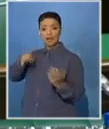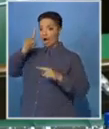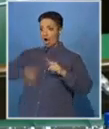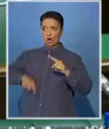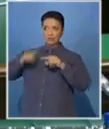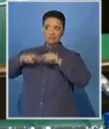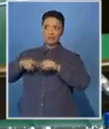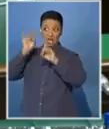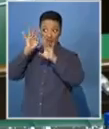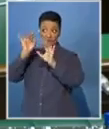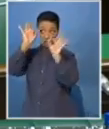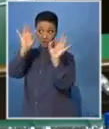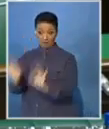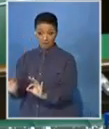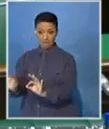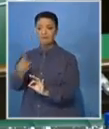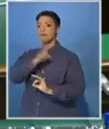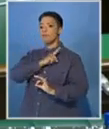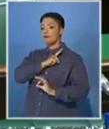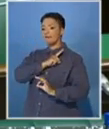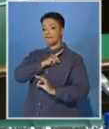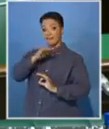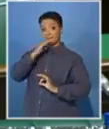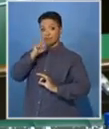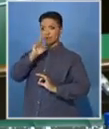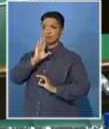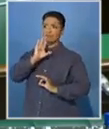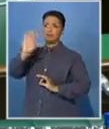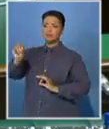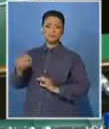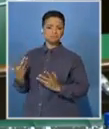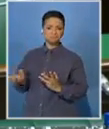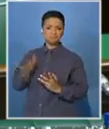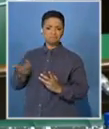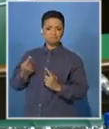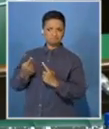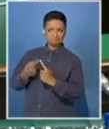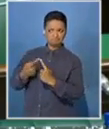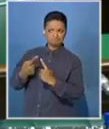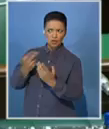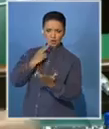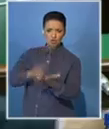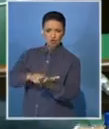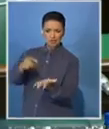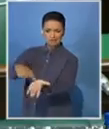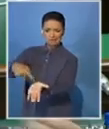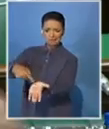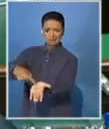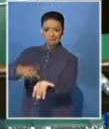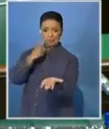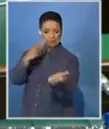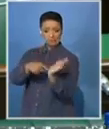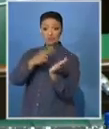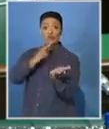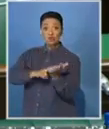can't rely on the information that you get in. Because had you have just asked for the contract, you would have seen the contract, I've got it